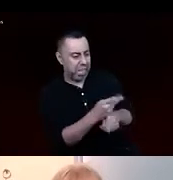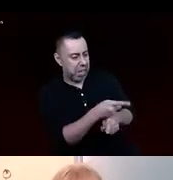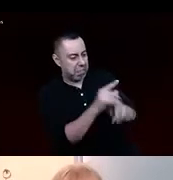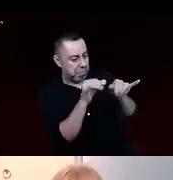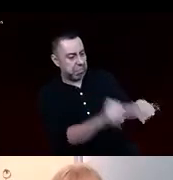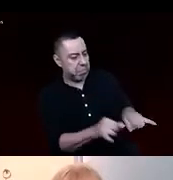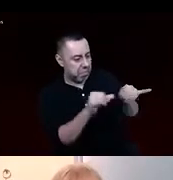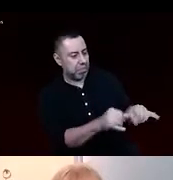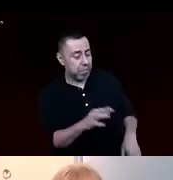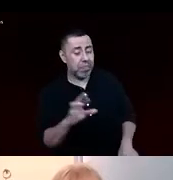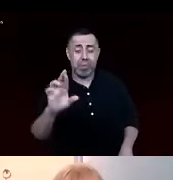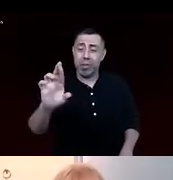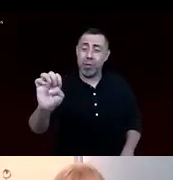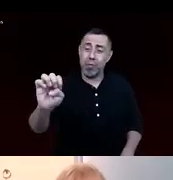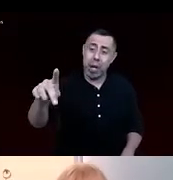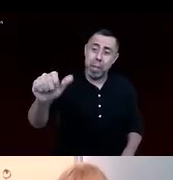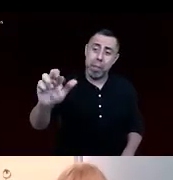reparations should be